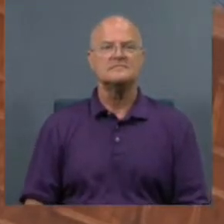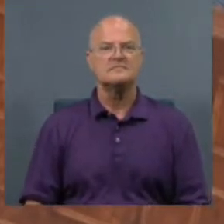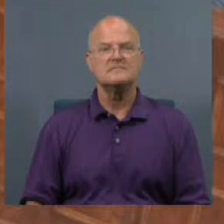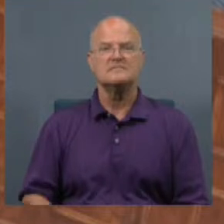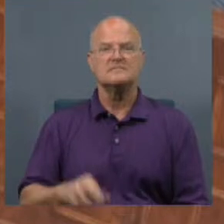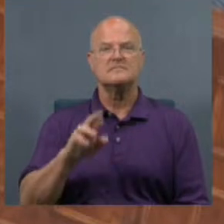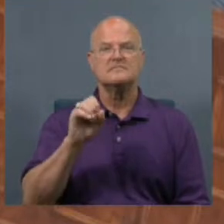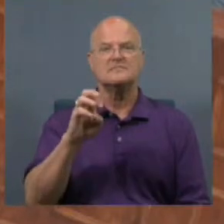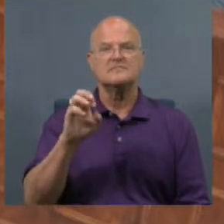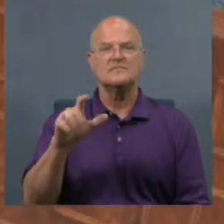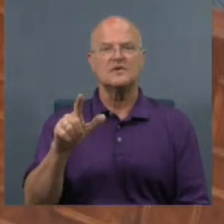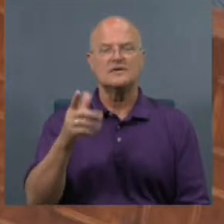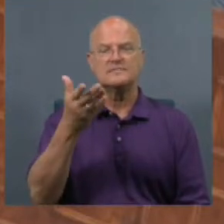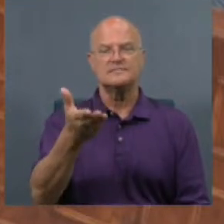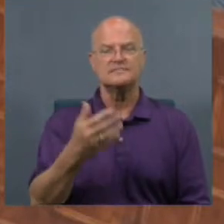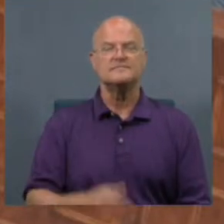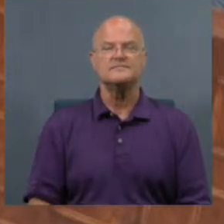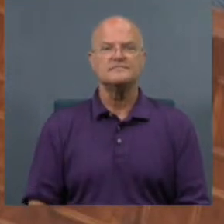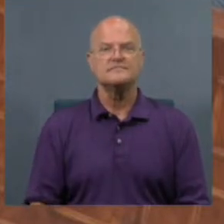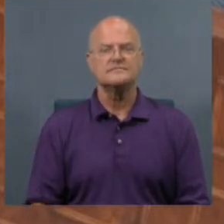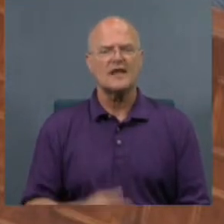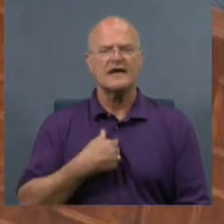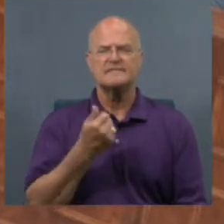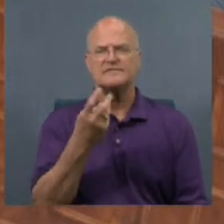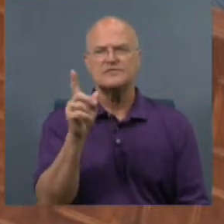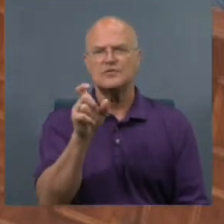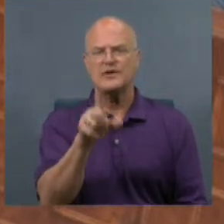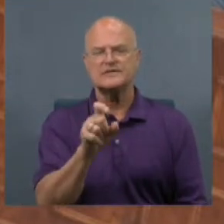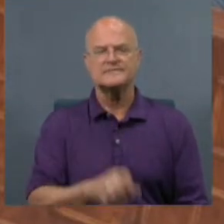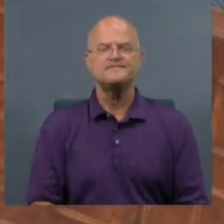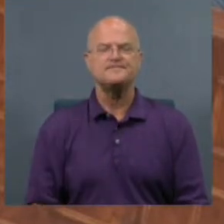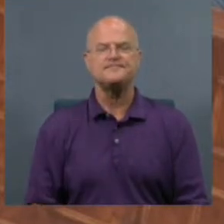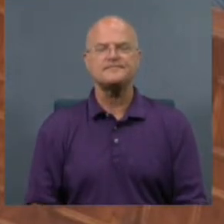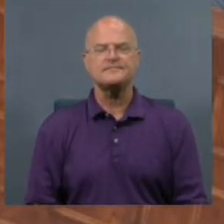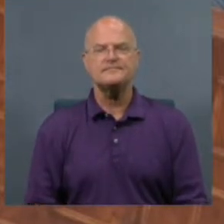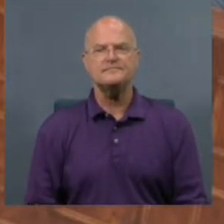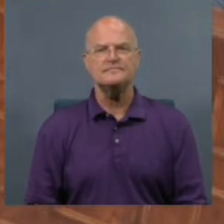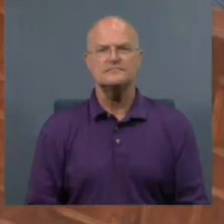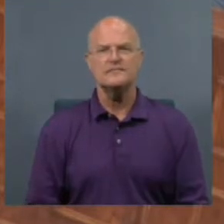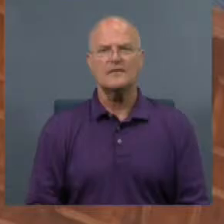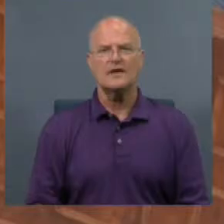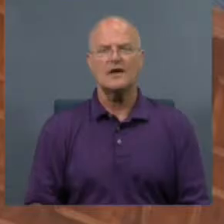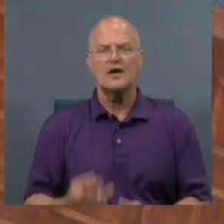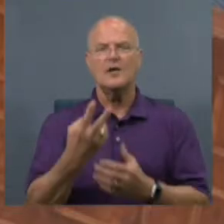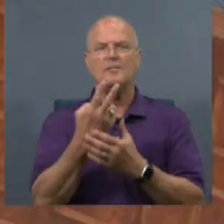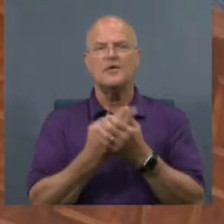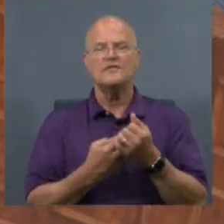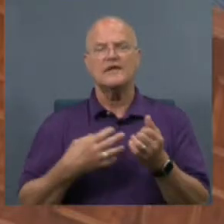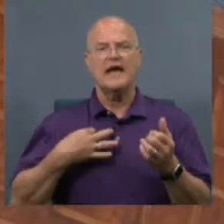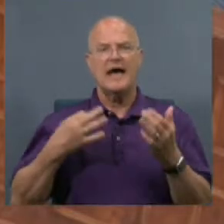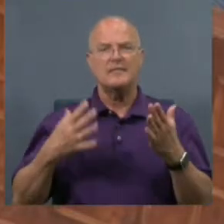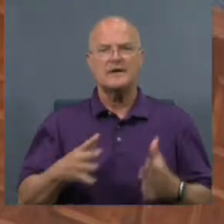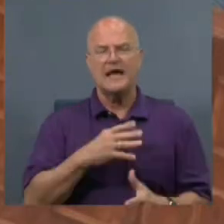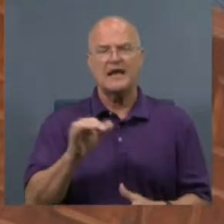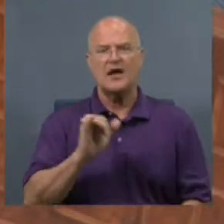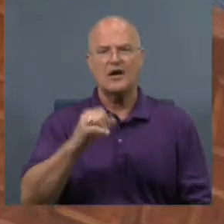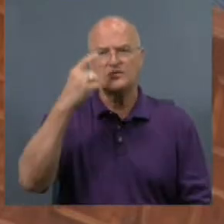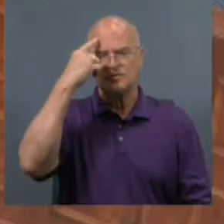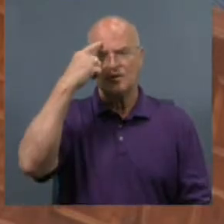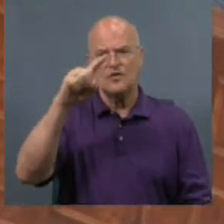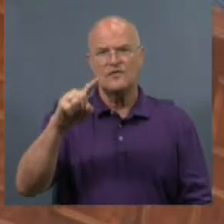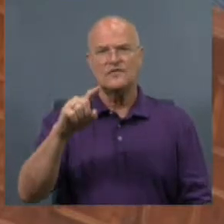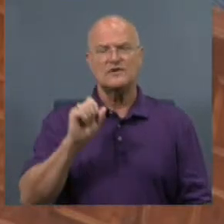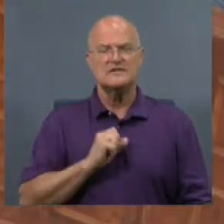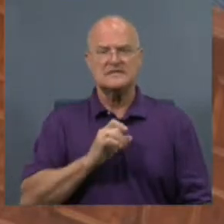Commissioner Russell, floor is yours. I have a couple of questions. So, both for the applicant and I guess also